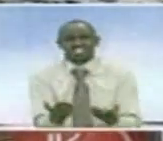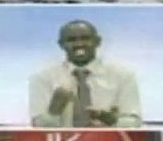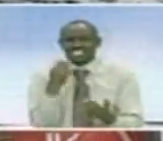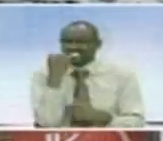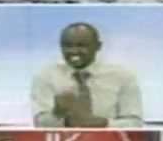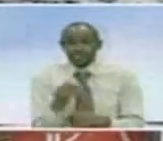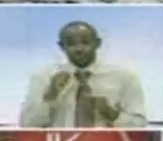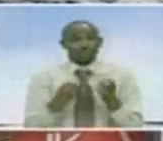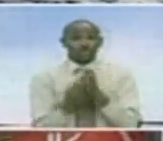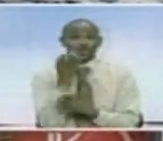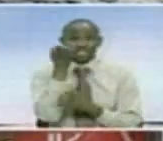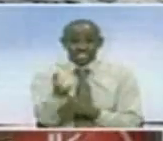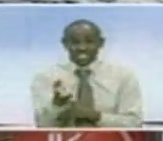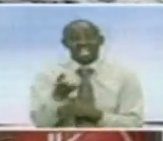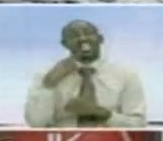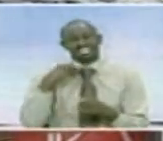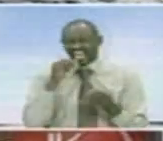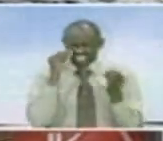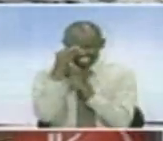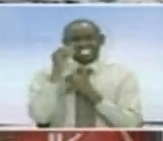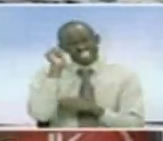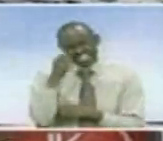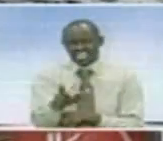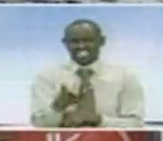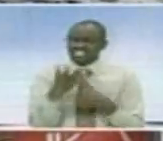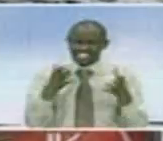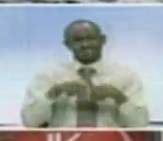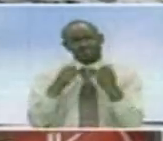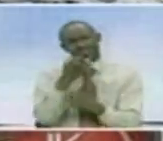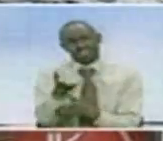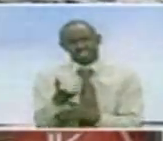kid is going to grow up in a really ugly Kenya, the way things are going. Mm-hmm. Let's talk about that.